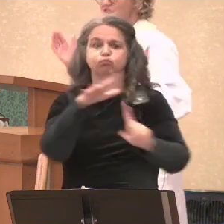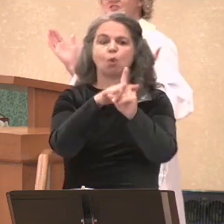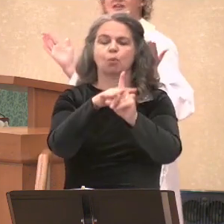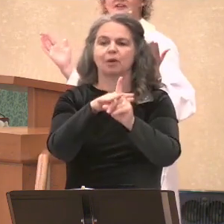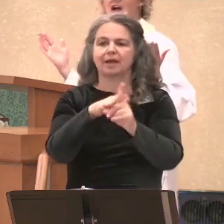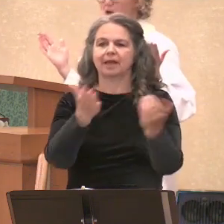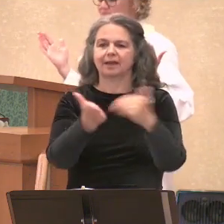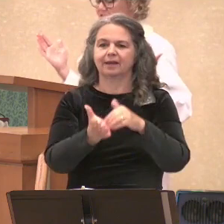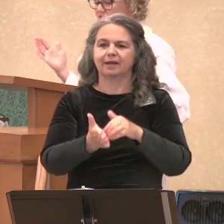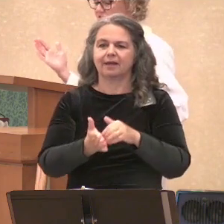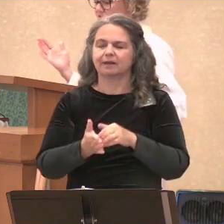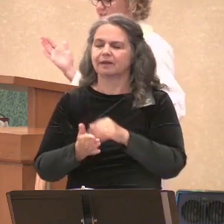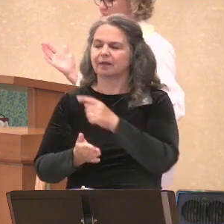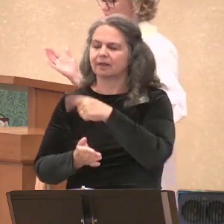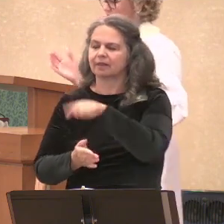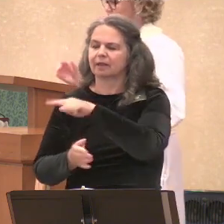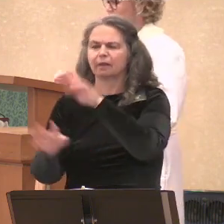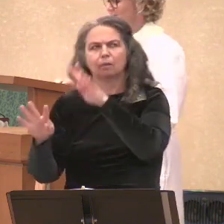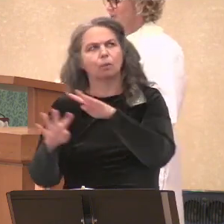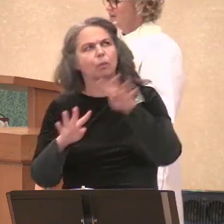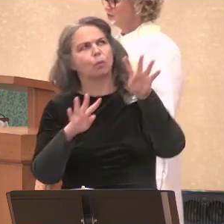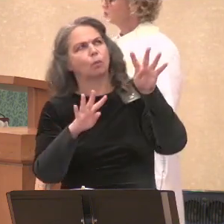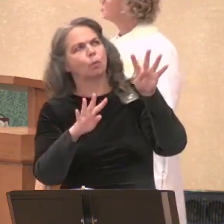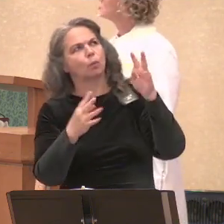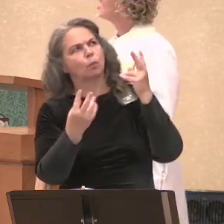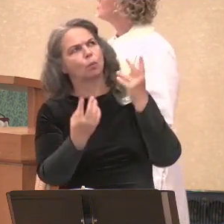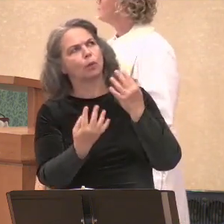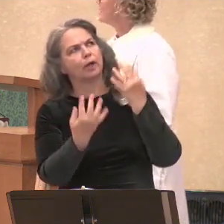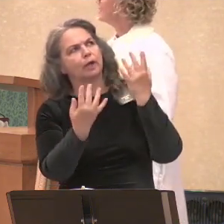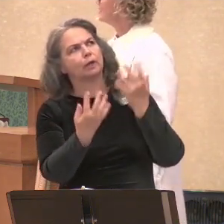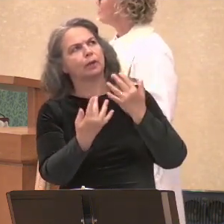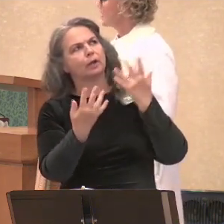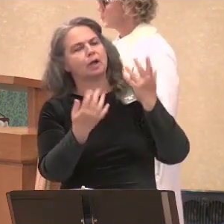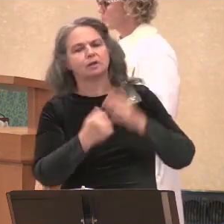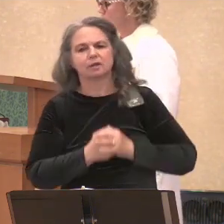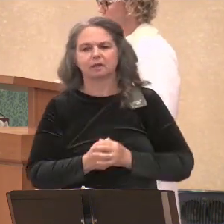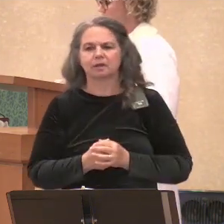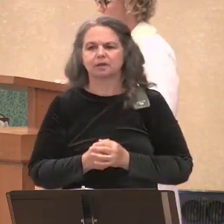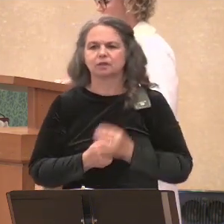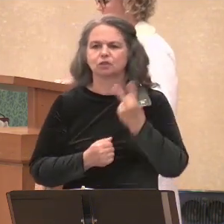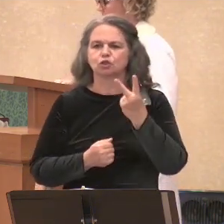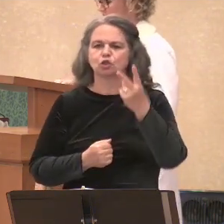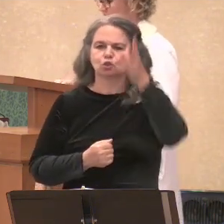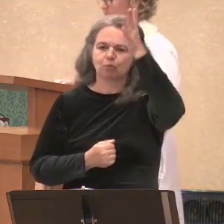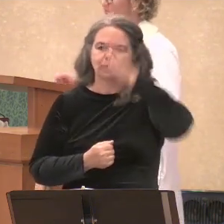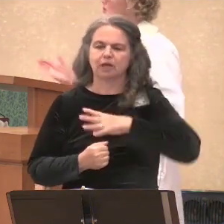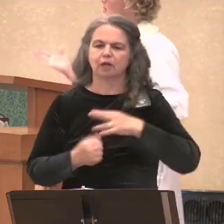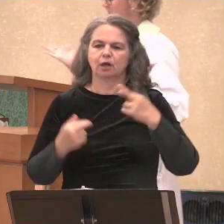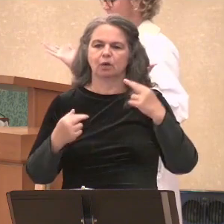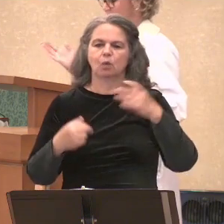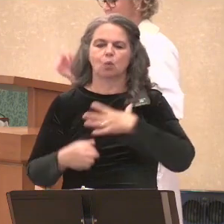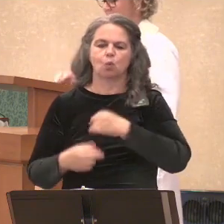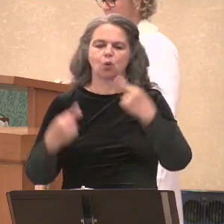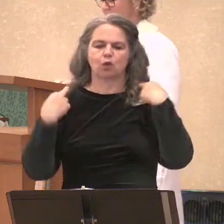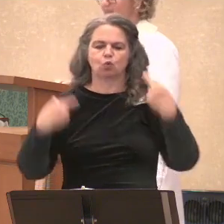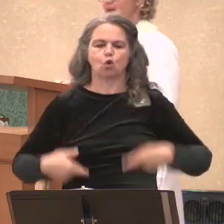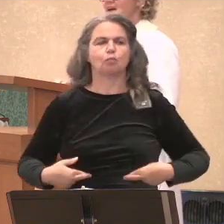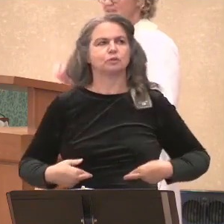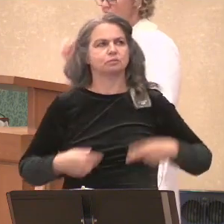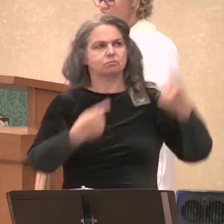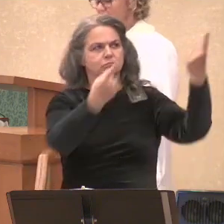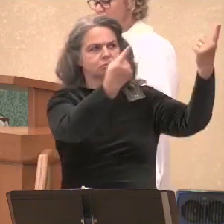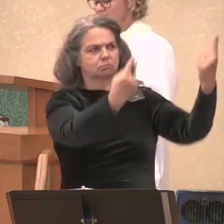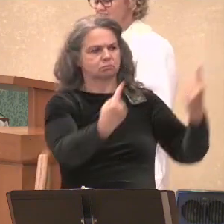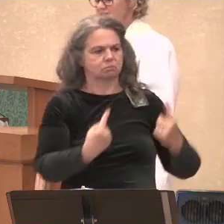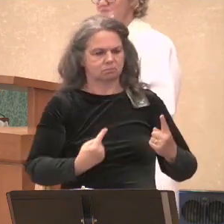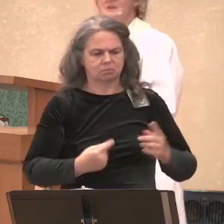They are staring up into the clouds until two men in white robes ask them, why?